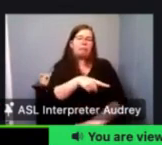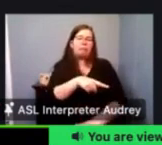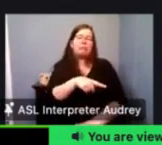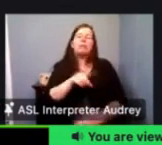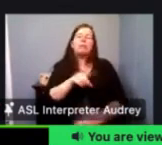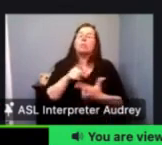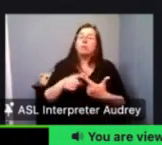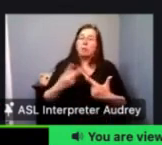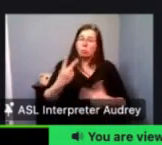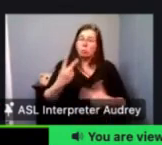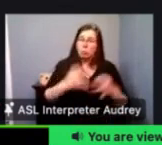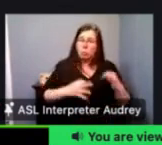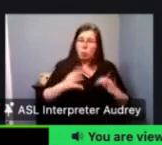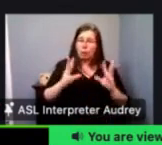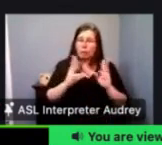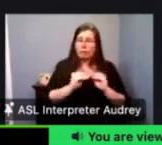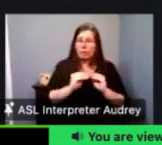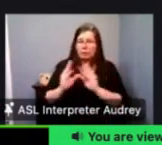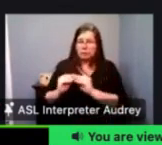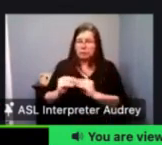between 2021 and